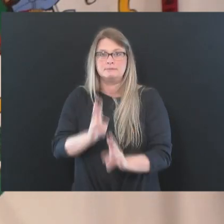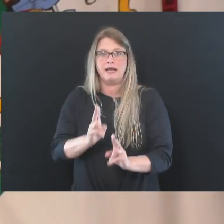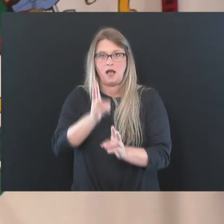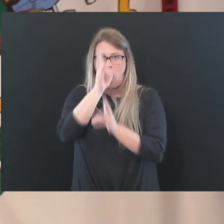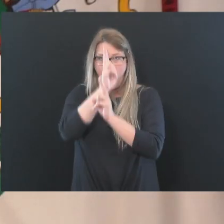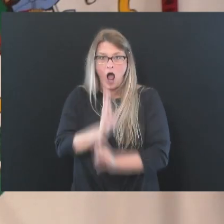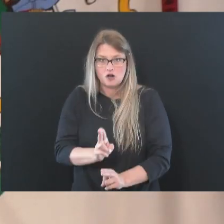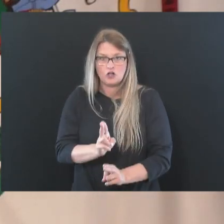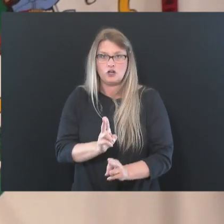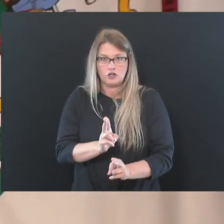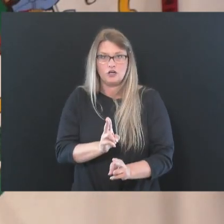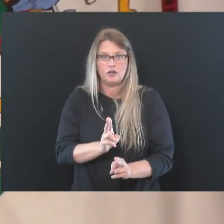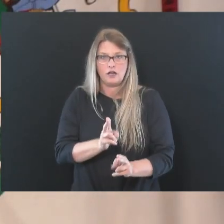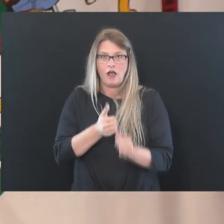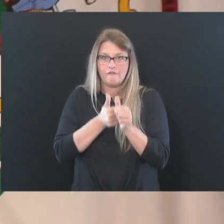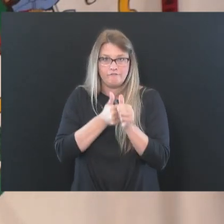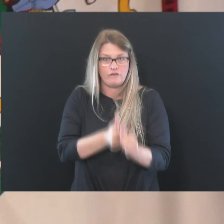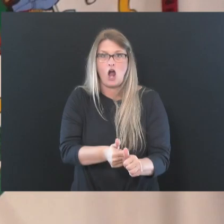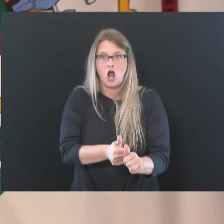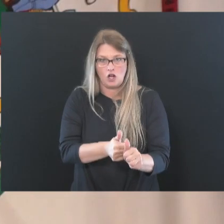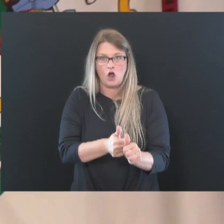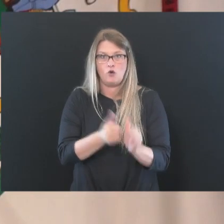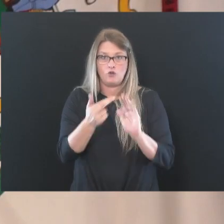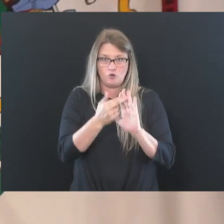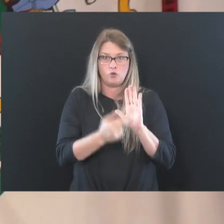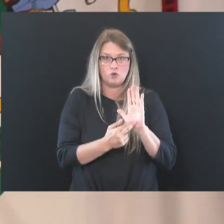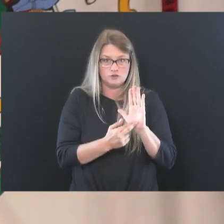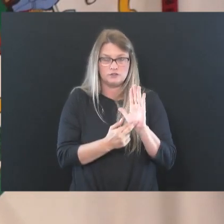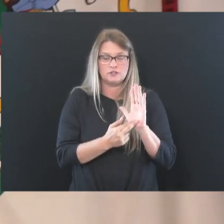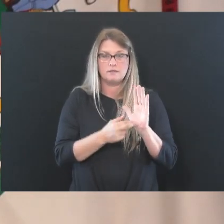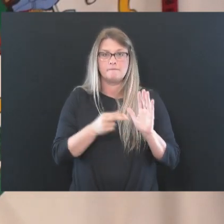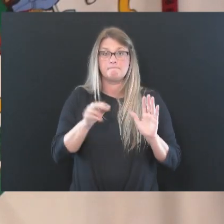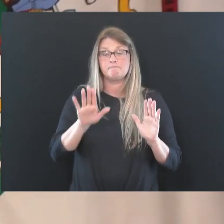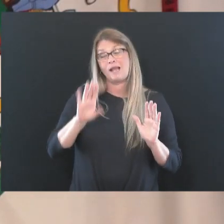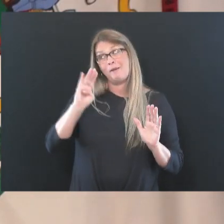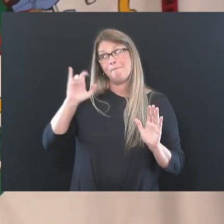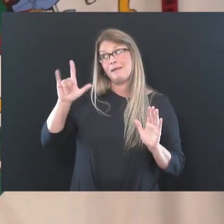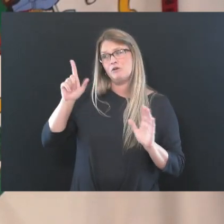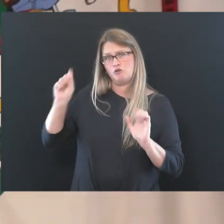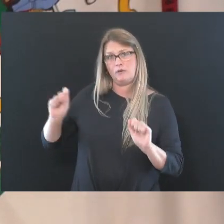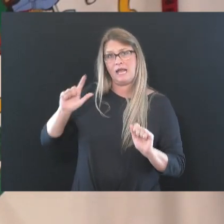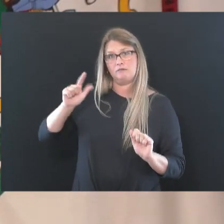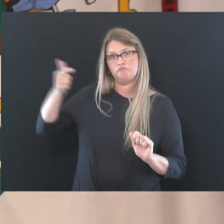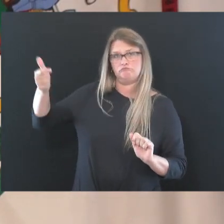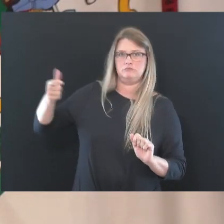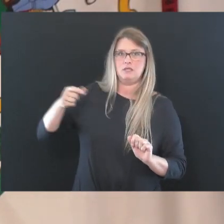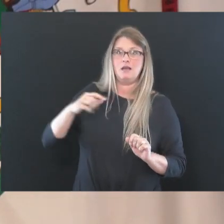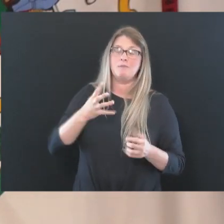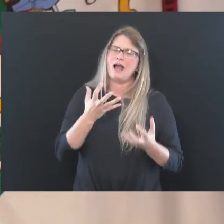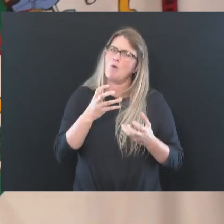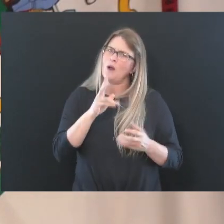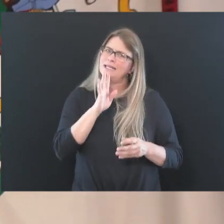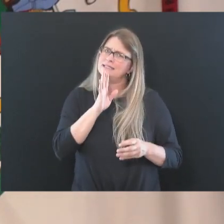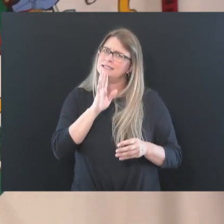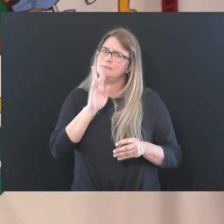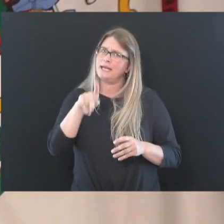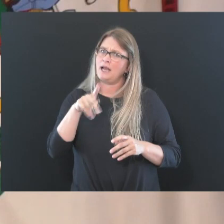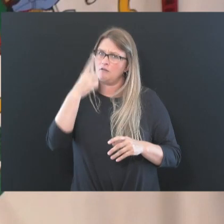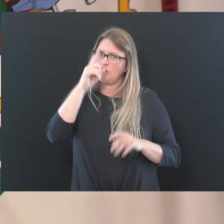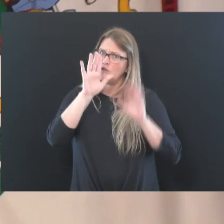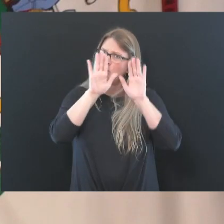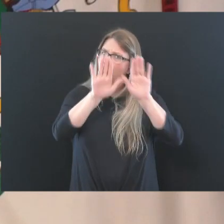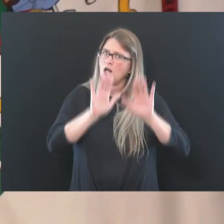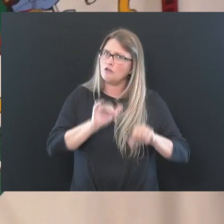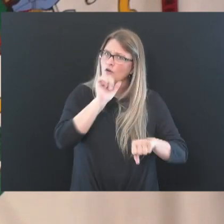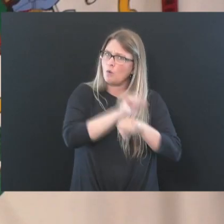people following the guidelines. I'm sure, now Bill, you can take it from there, but I do want to speak up for the great work